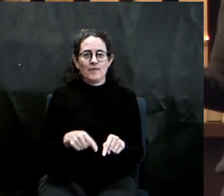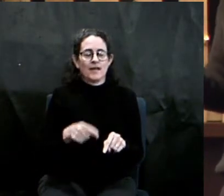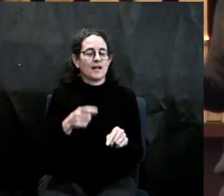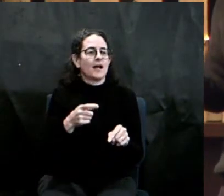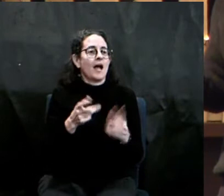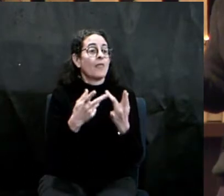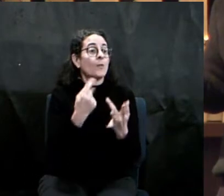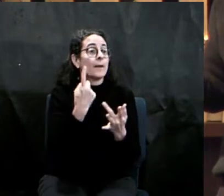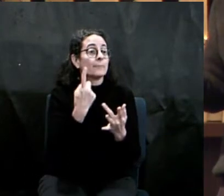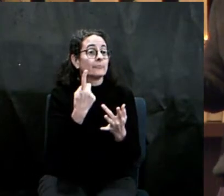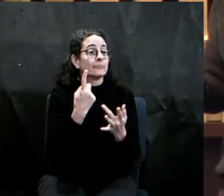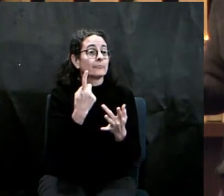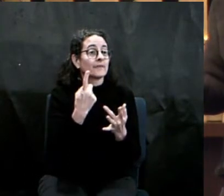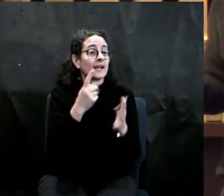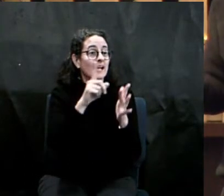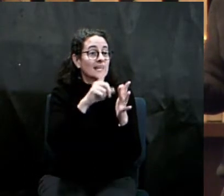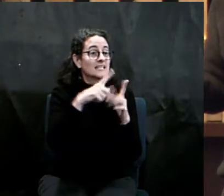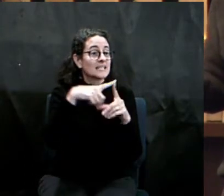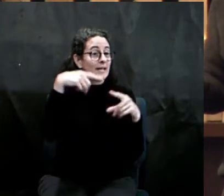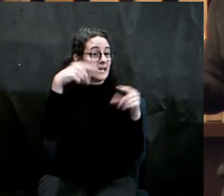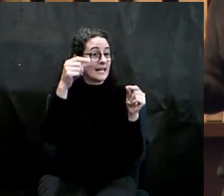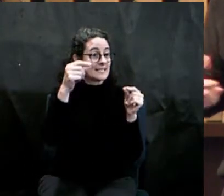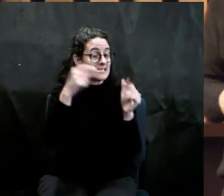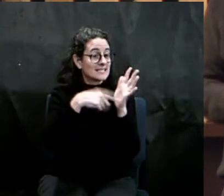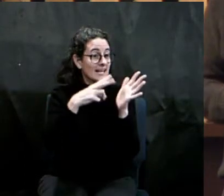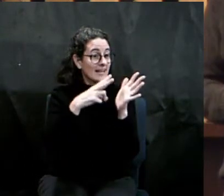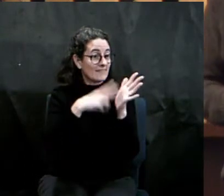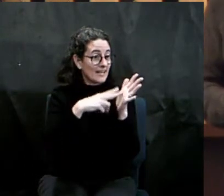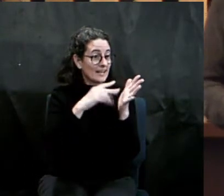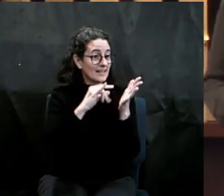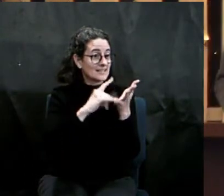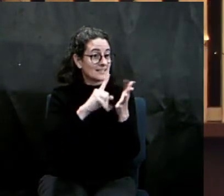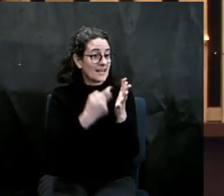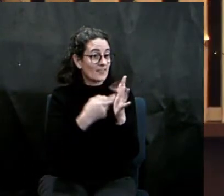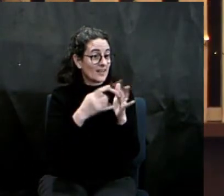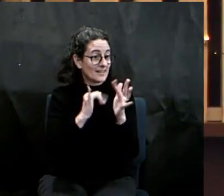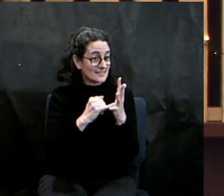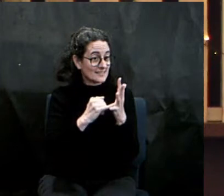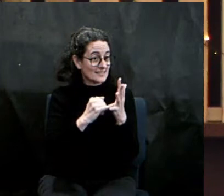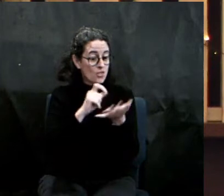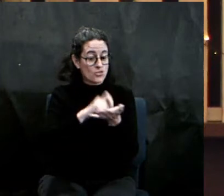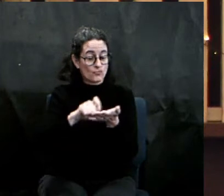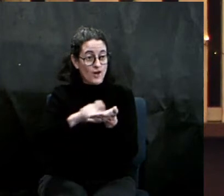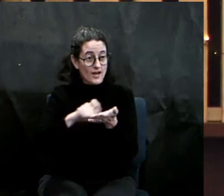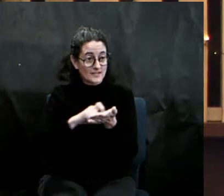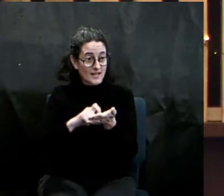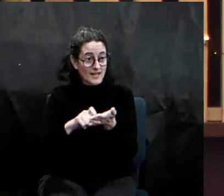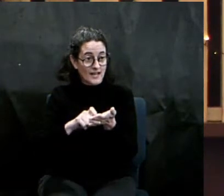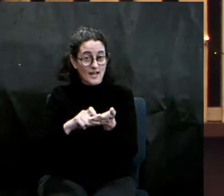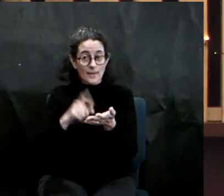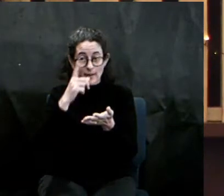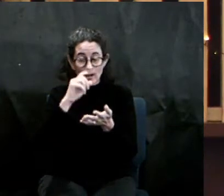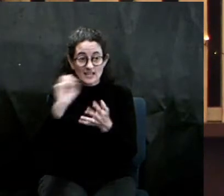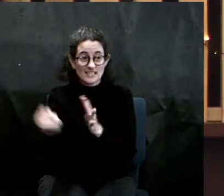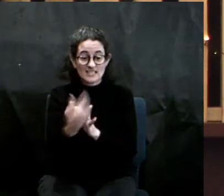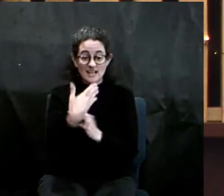final episode of a particular Japanese TV series, where the writer of the series received death